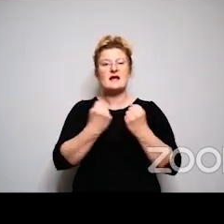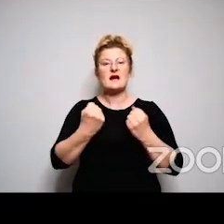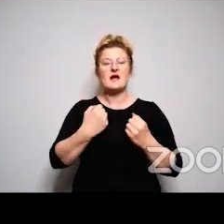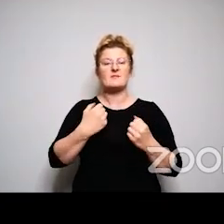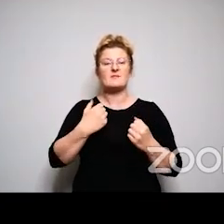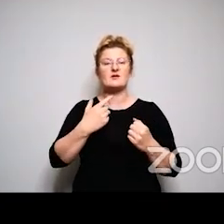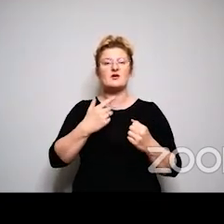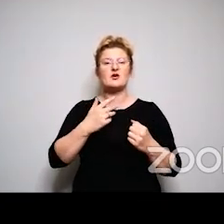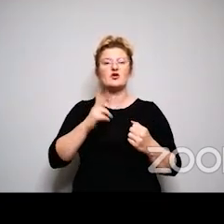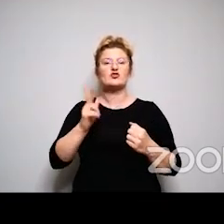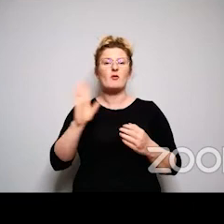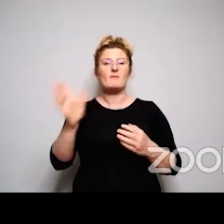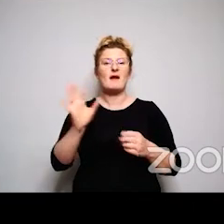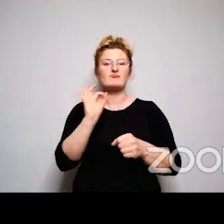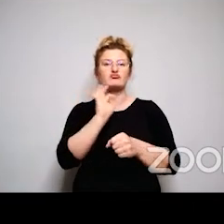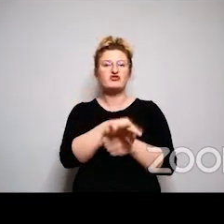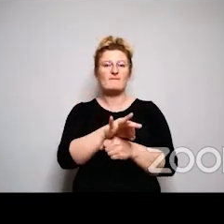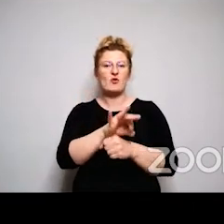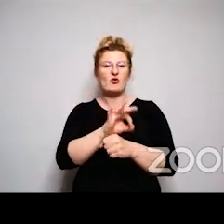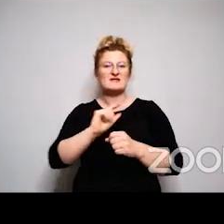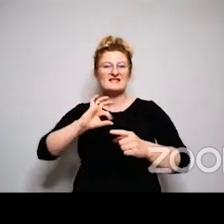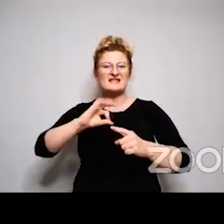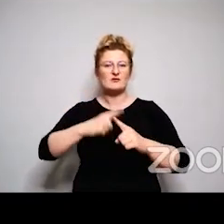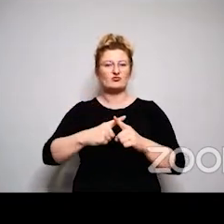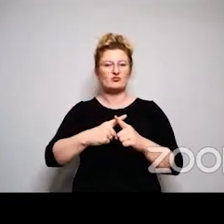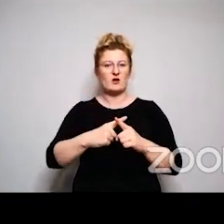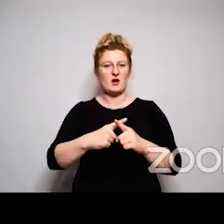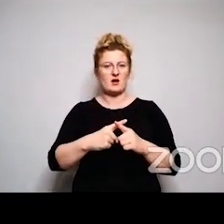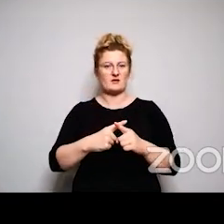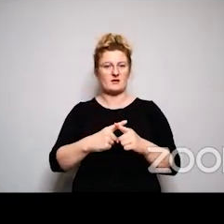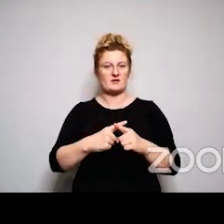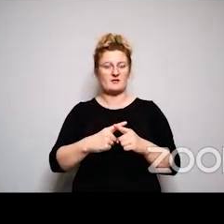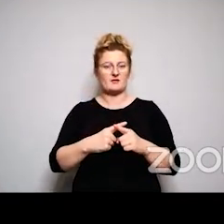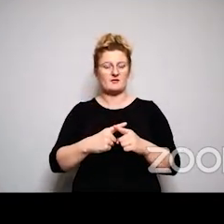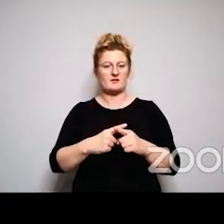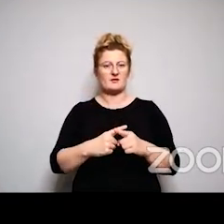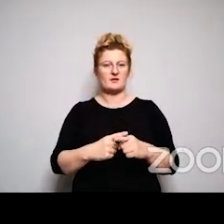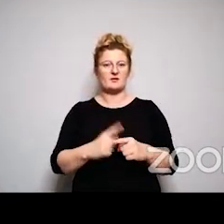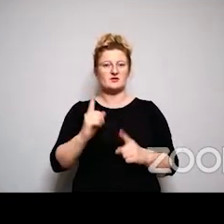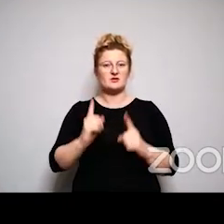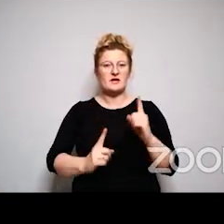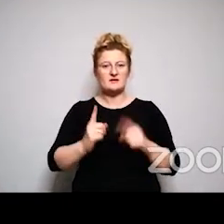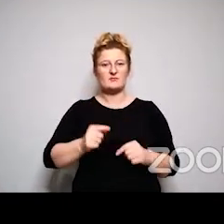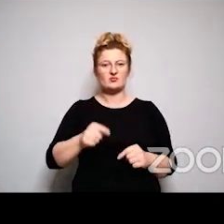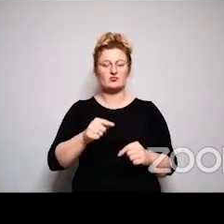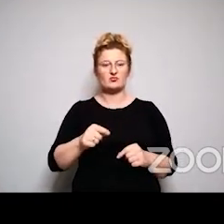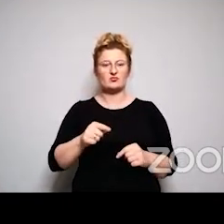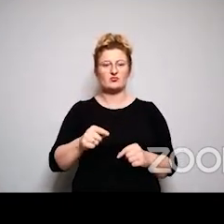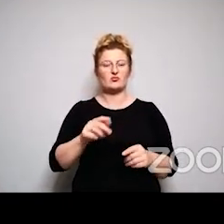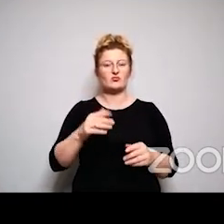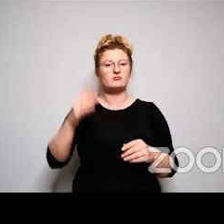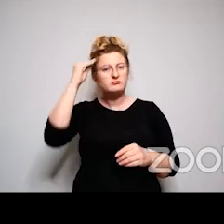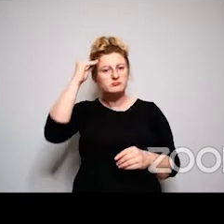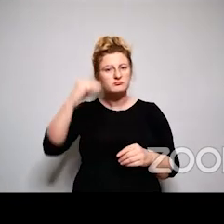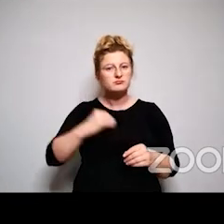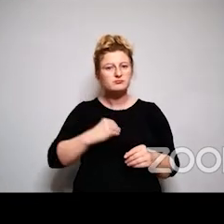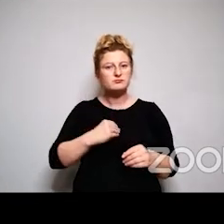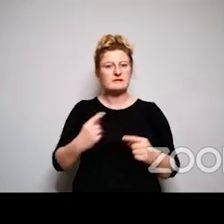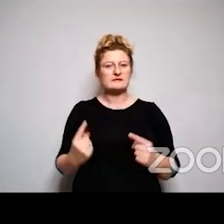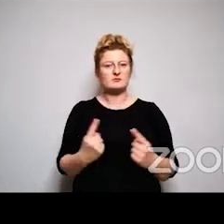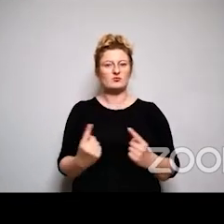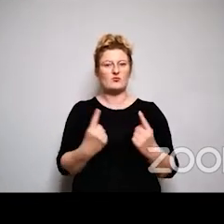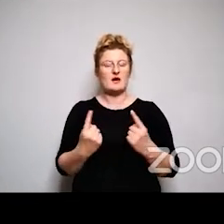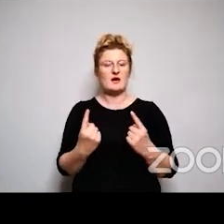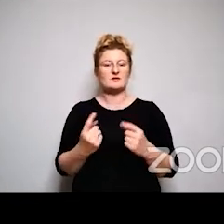some minor exposure to violence and we intervene directly. Like the psychologist calls them and says, hey,